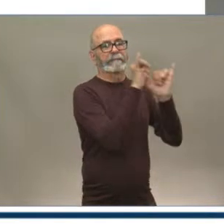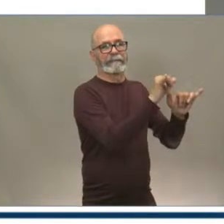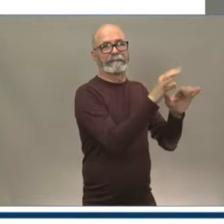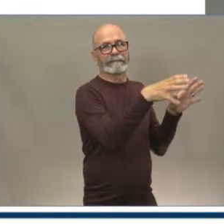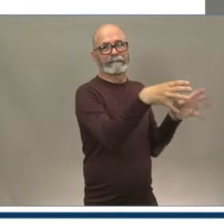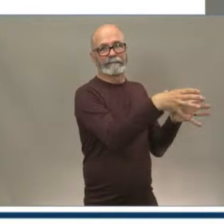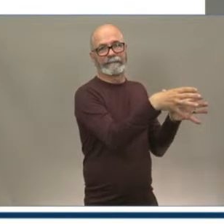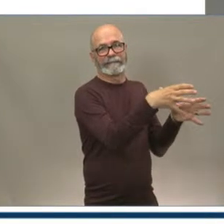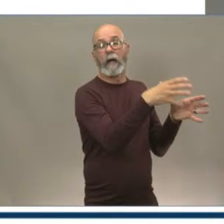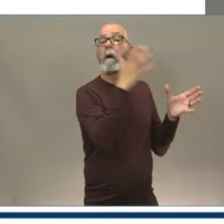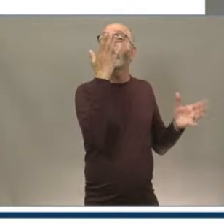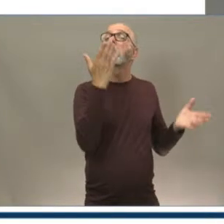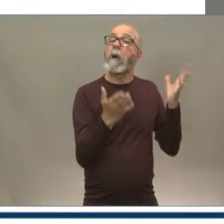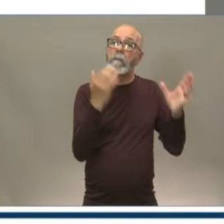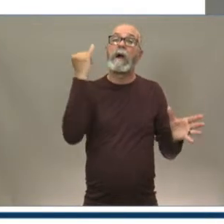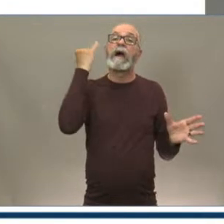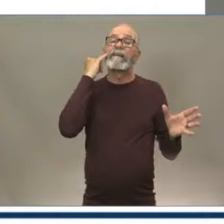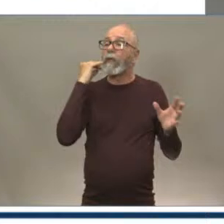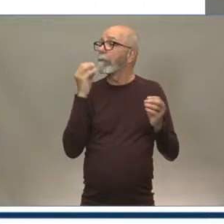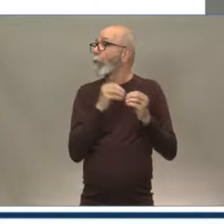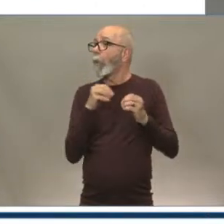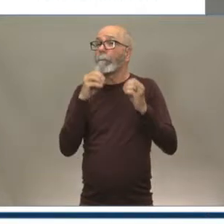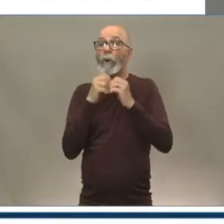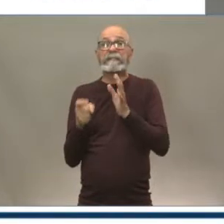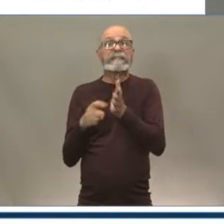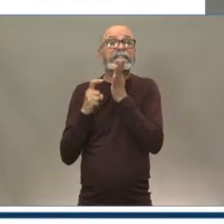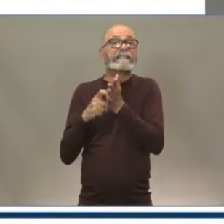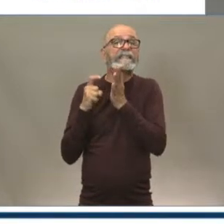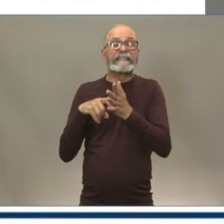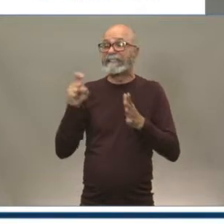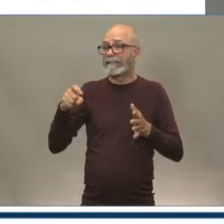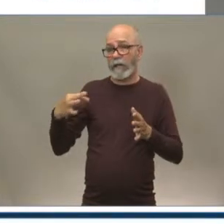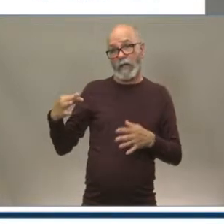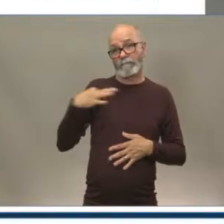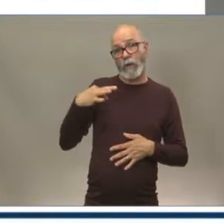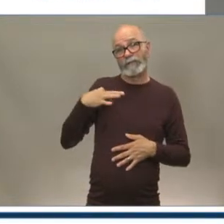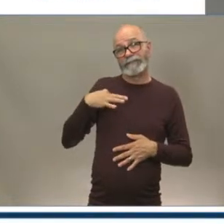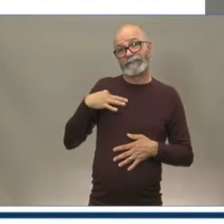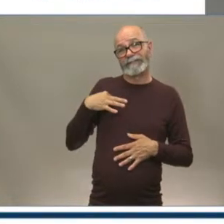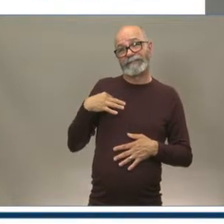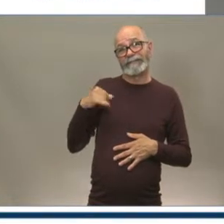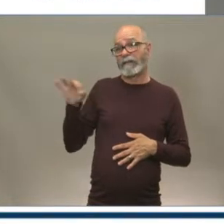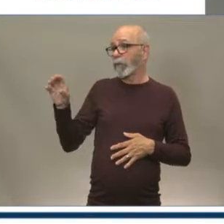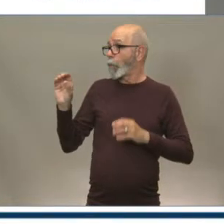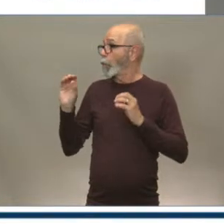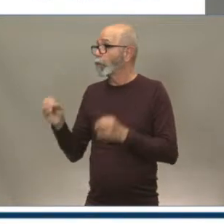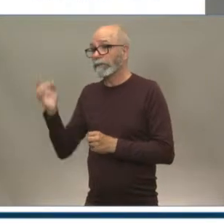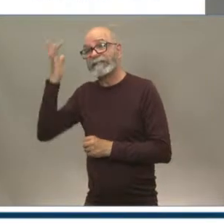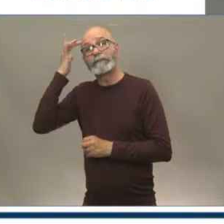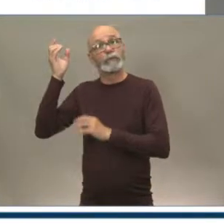to be a need for more volunteers to sustain and grow that asymptomatic pop-up testing over